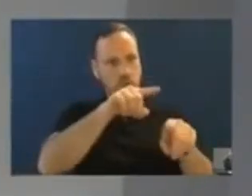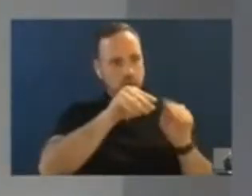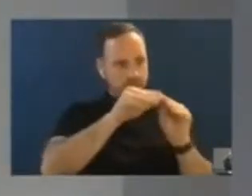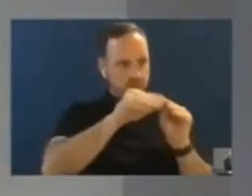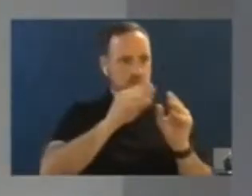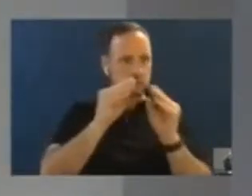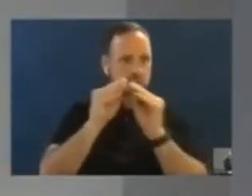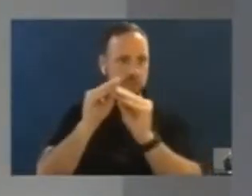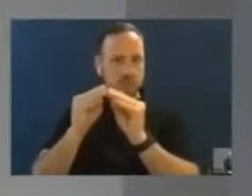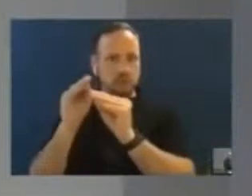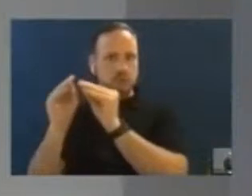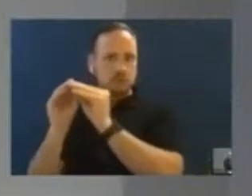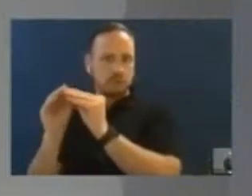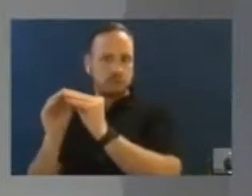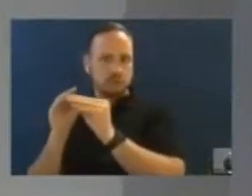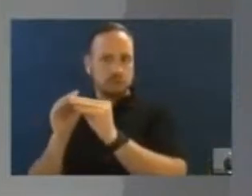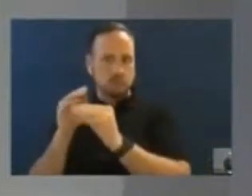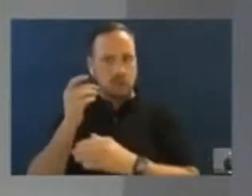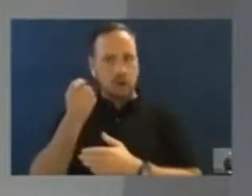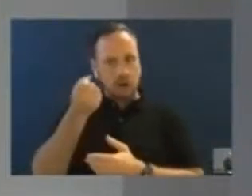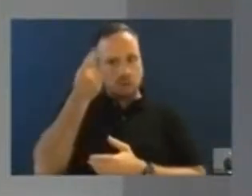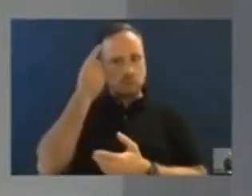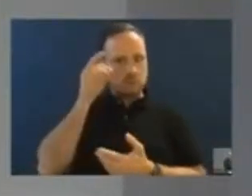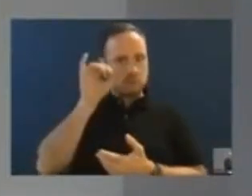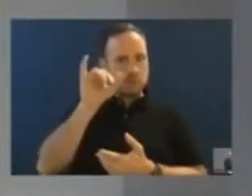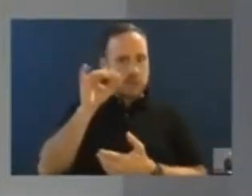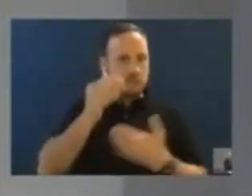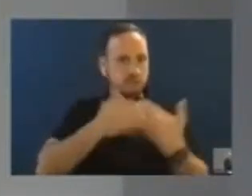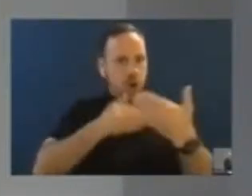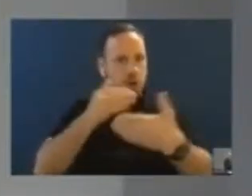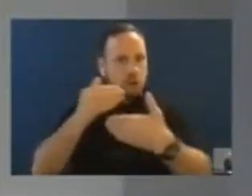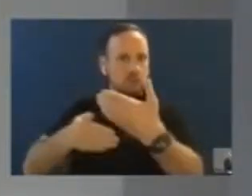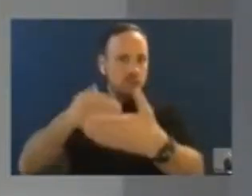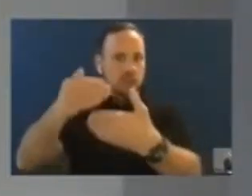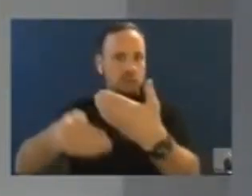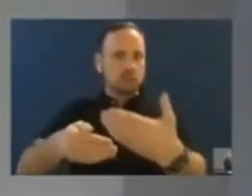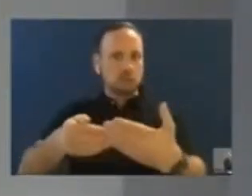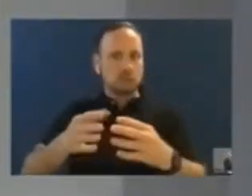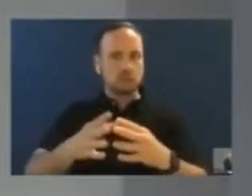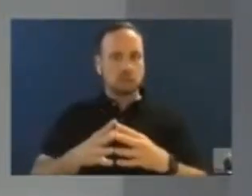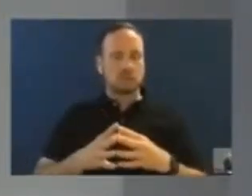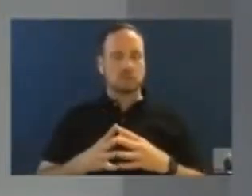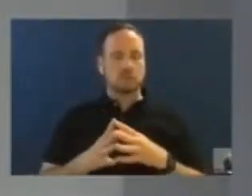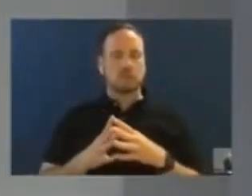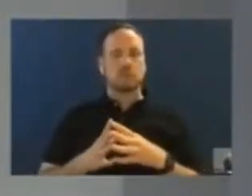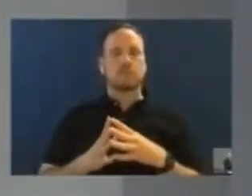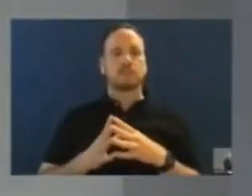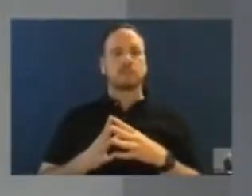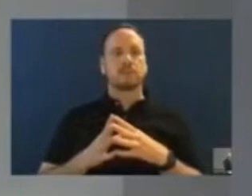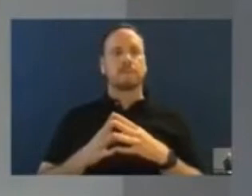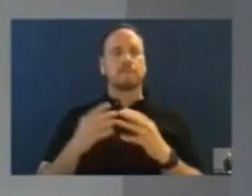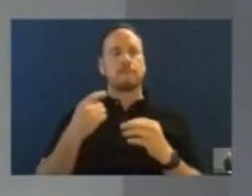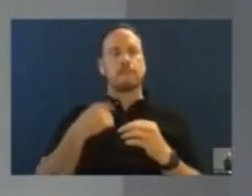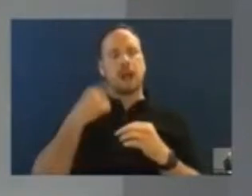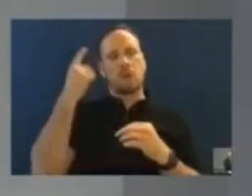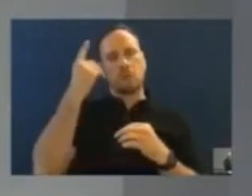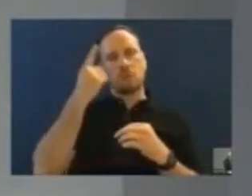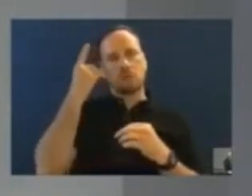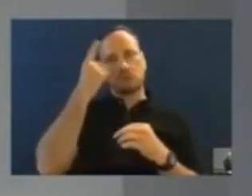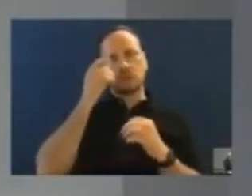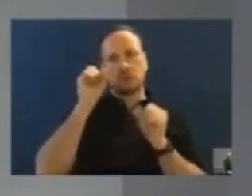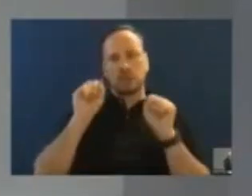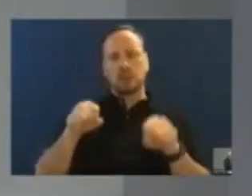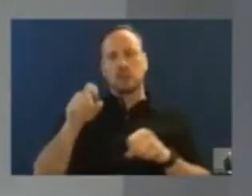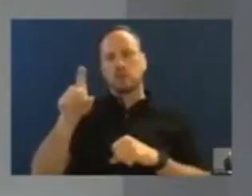that's a process, an industry process. I wonder if you can speak to specifically the health and